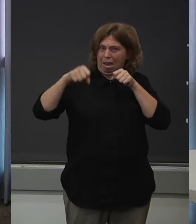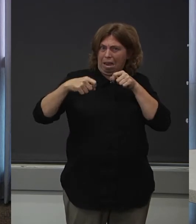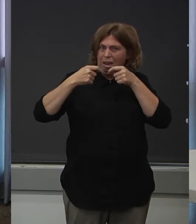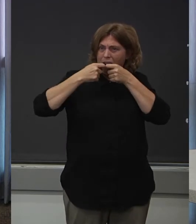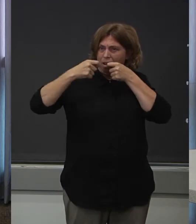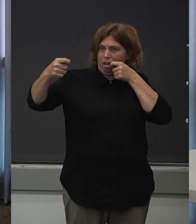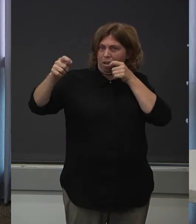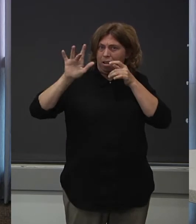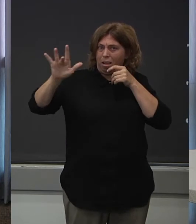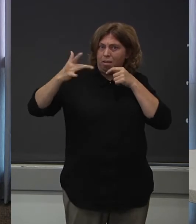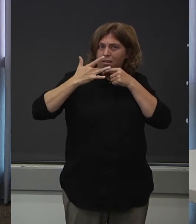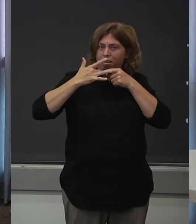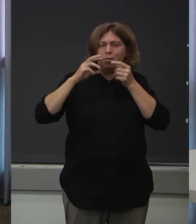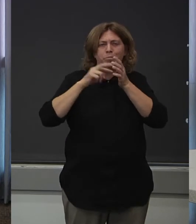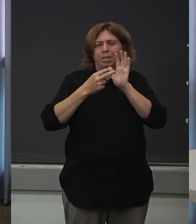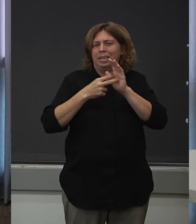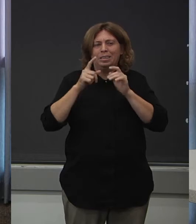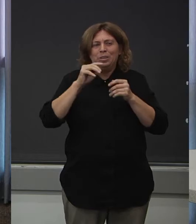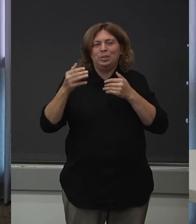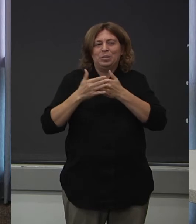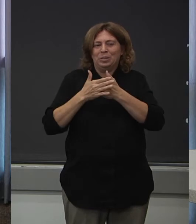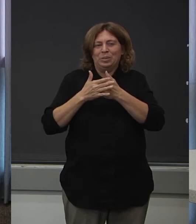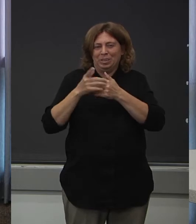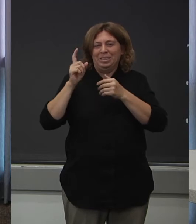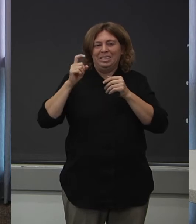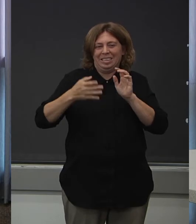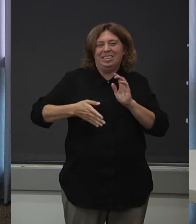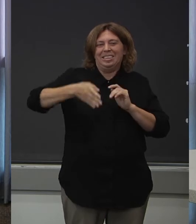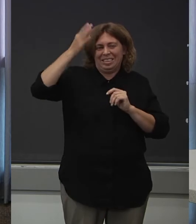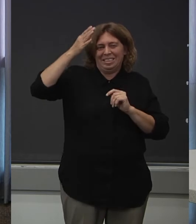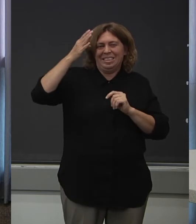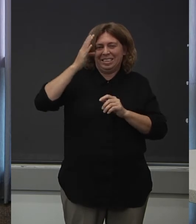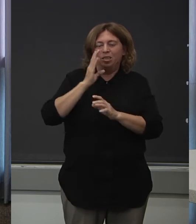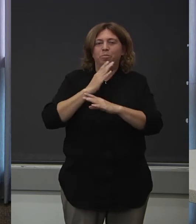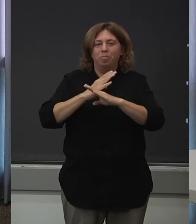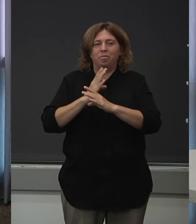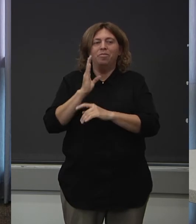the small 2-foot by 3-foot shield that you may see at a pharmacy.